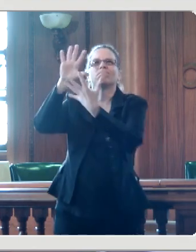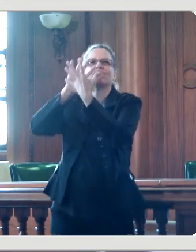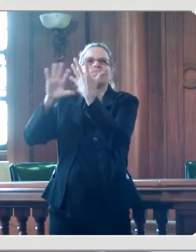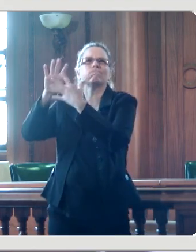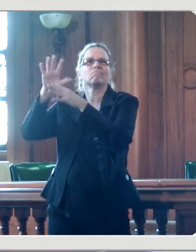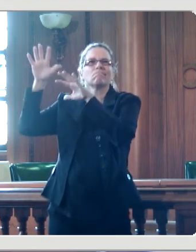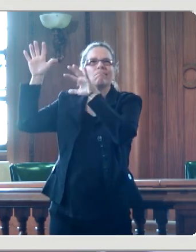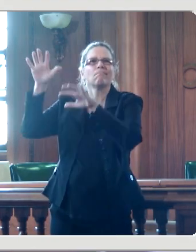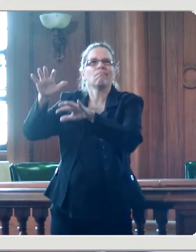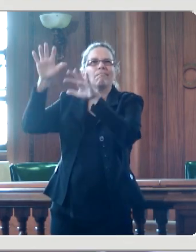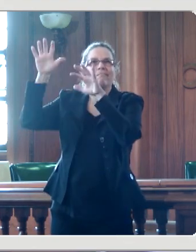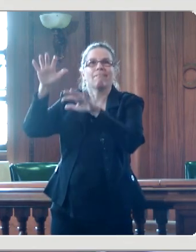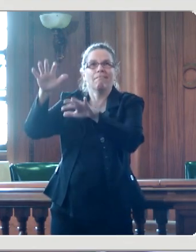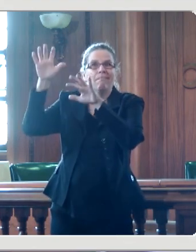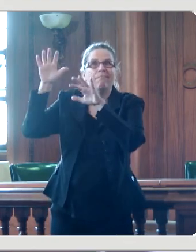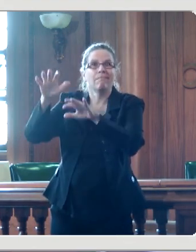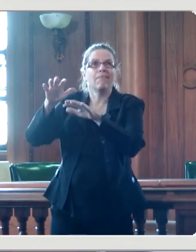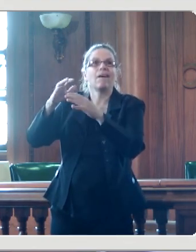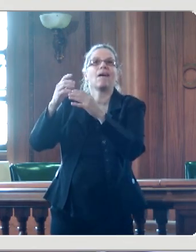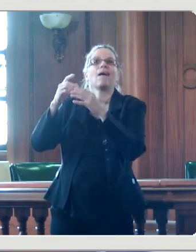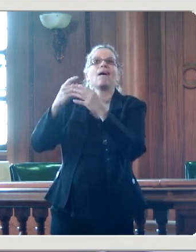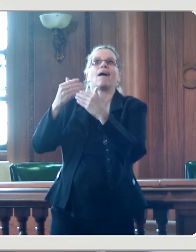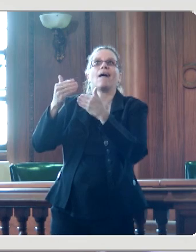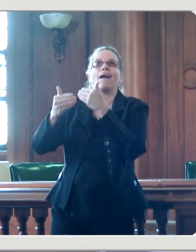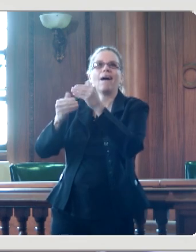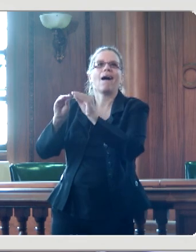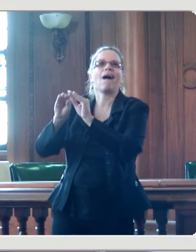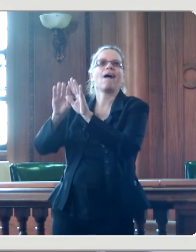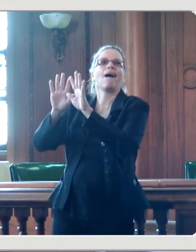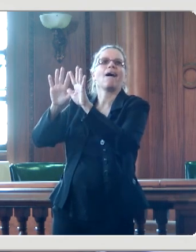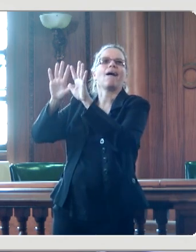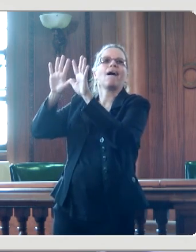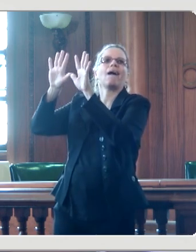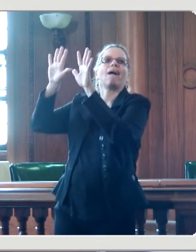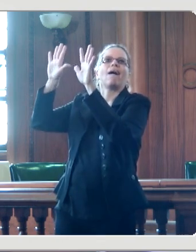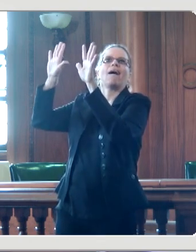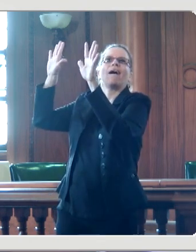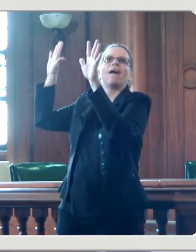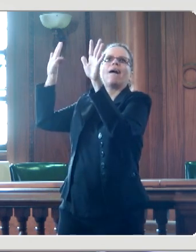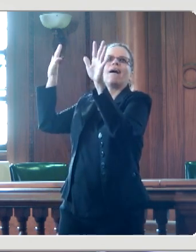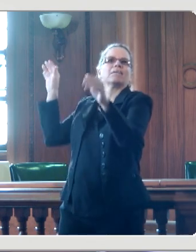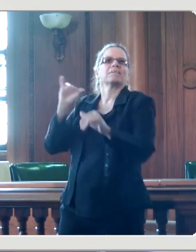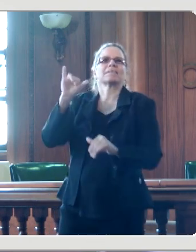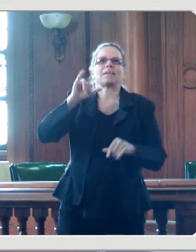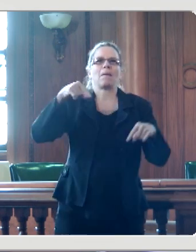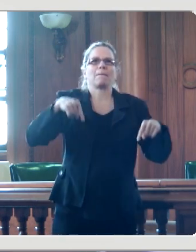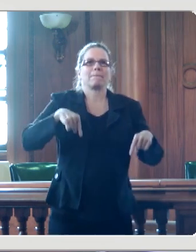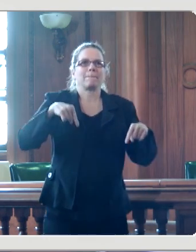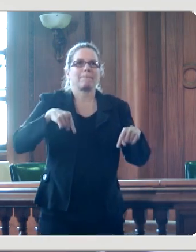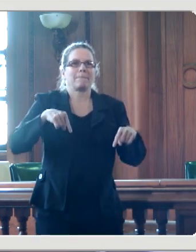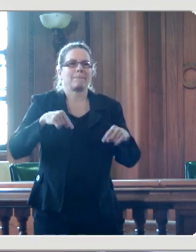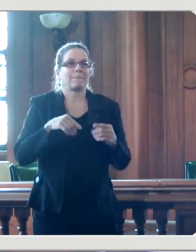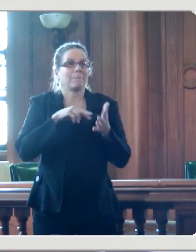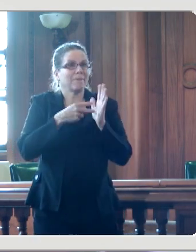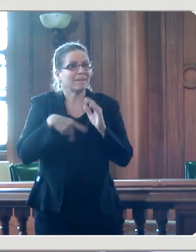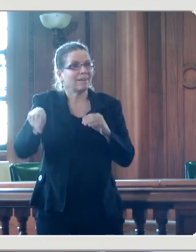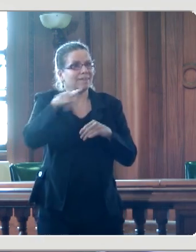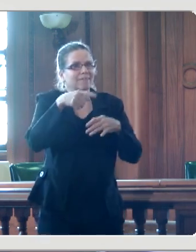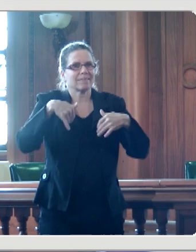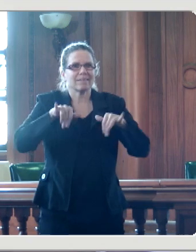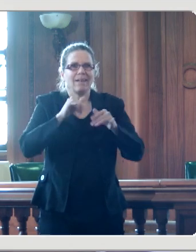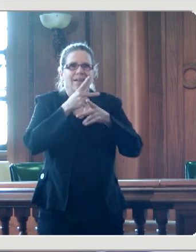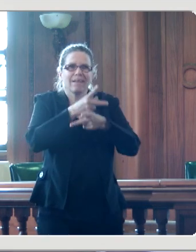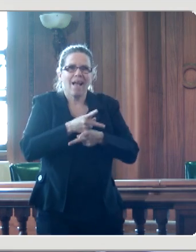point in time where we need to stay vigilant. There has, you see in our numbers, there has been